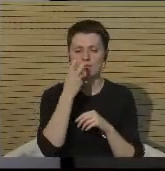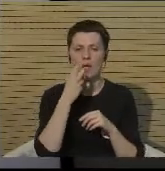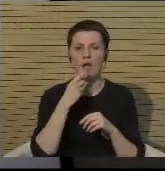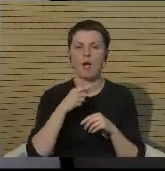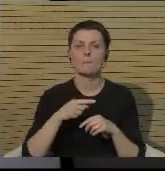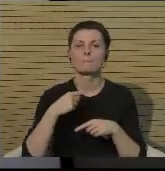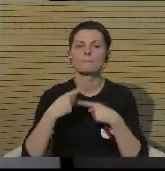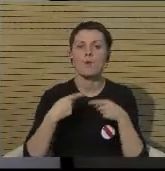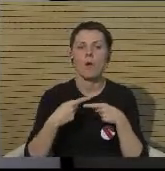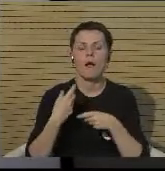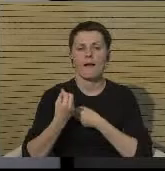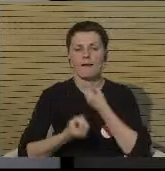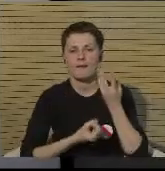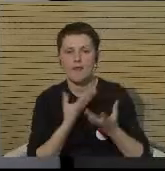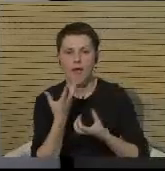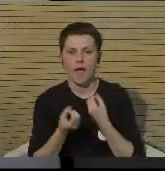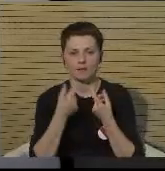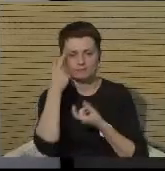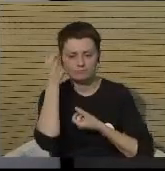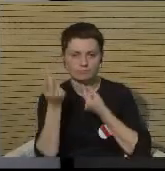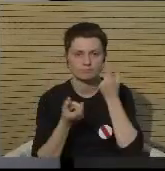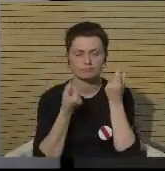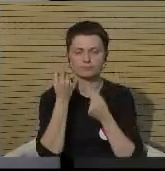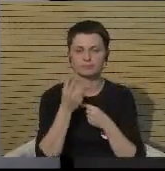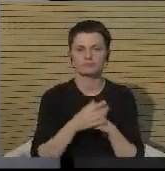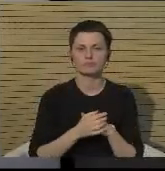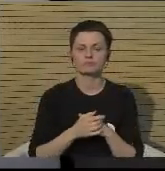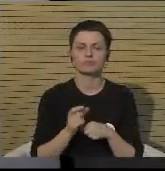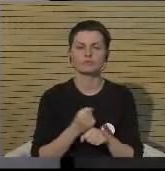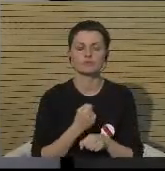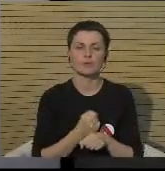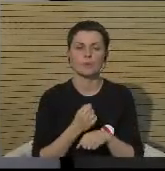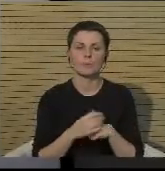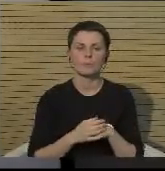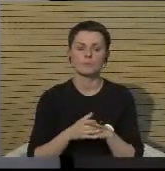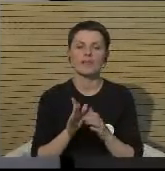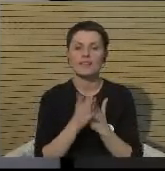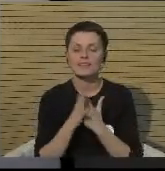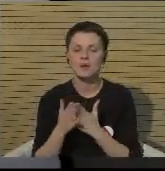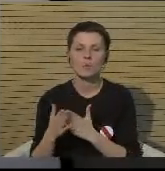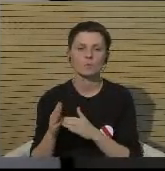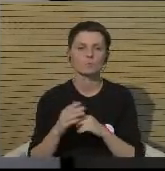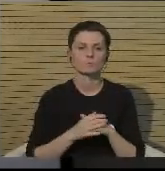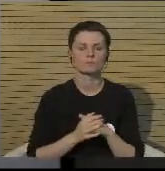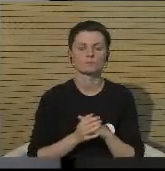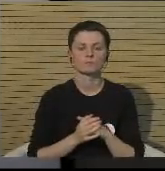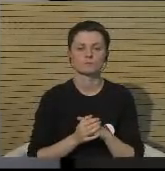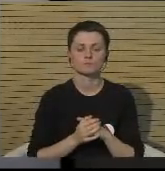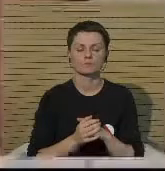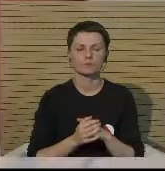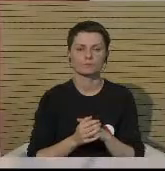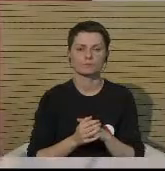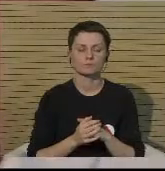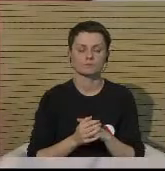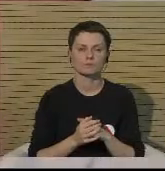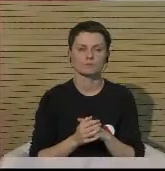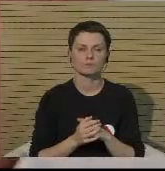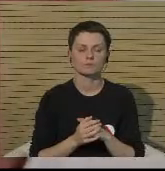in the creation process, in how things are created in literature,